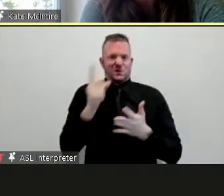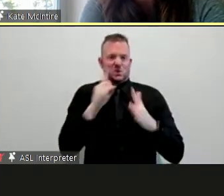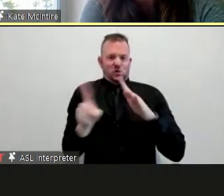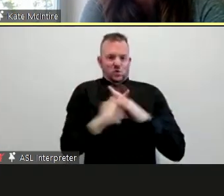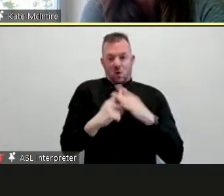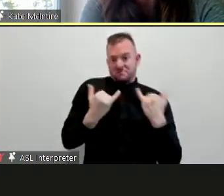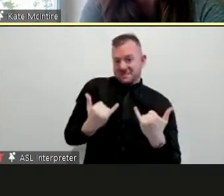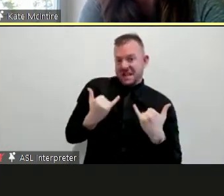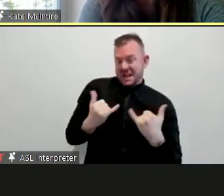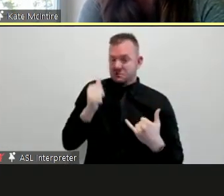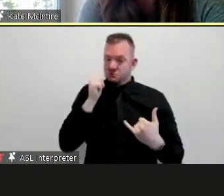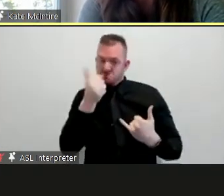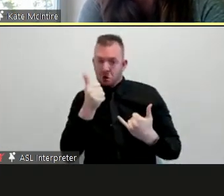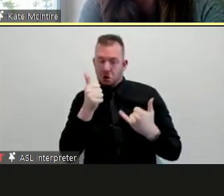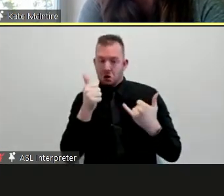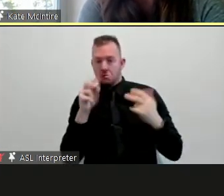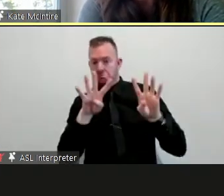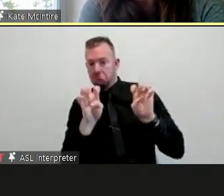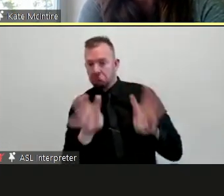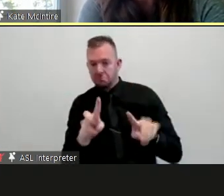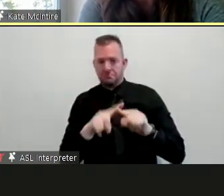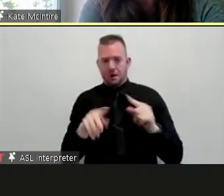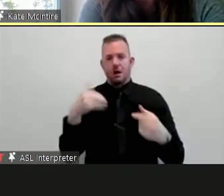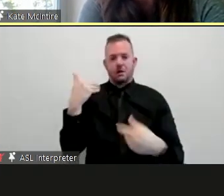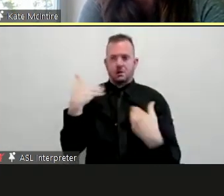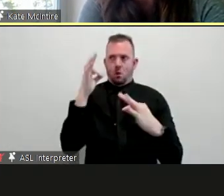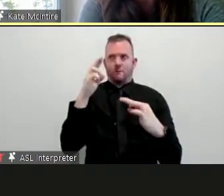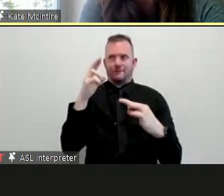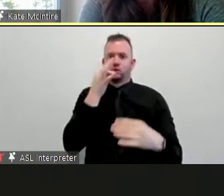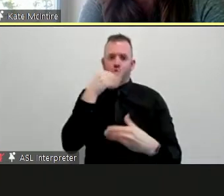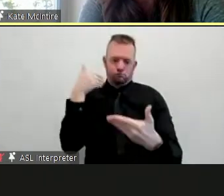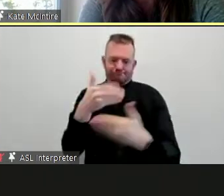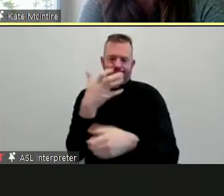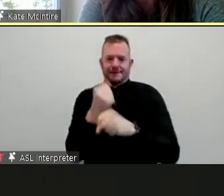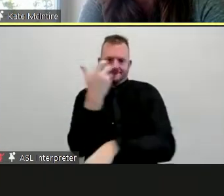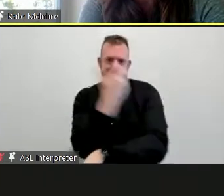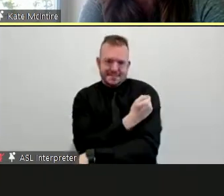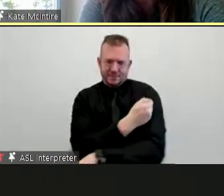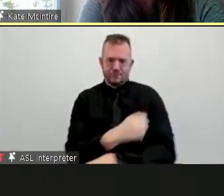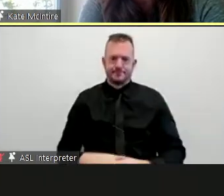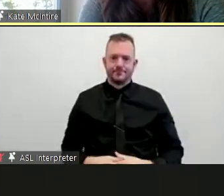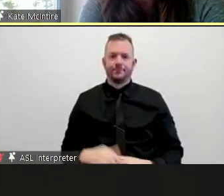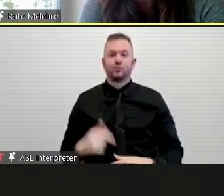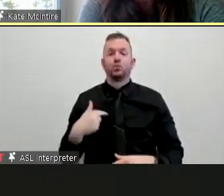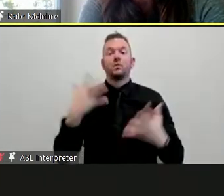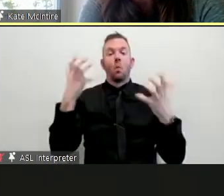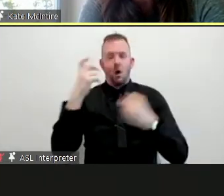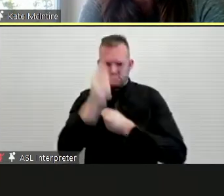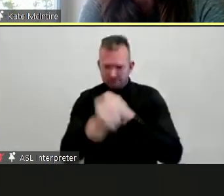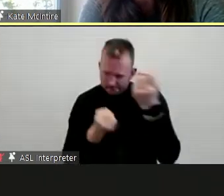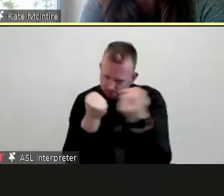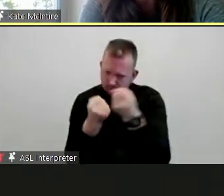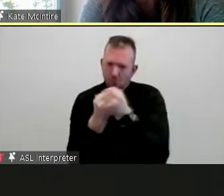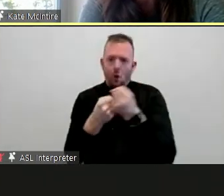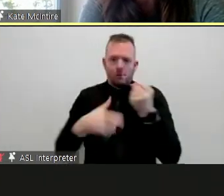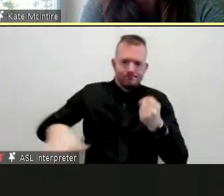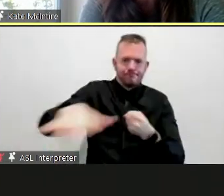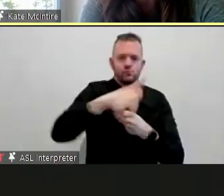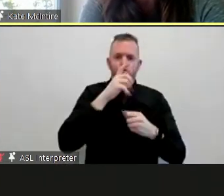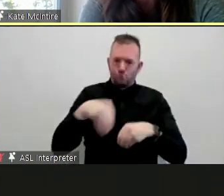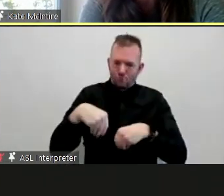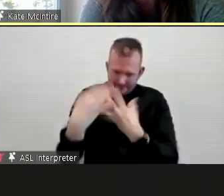that's good news. We are doing our best to support providers who have questions or issues with keeping their appointments across the